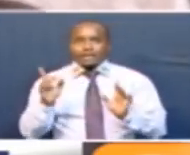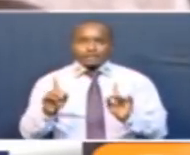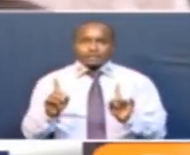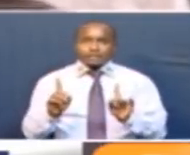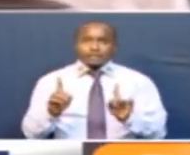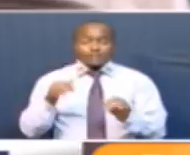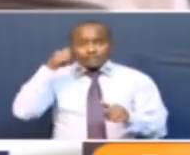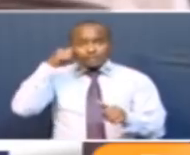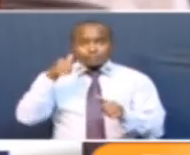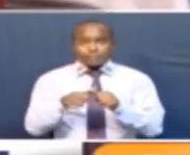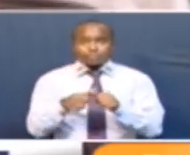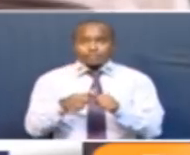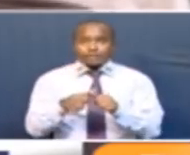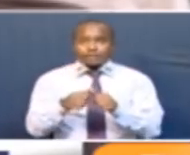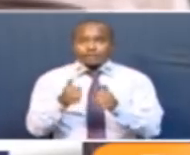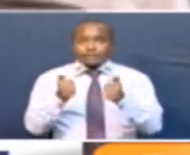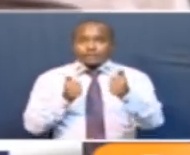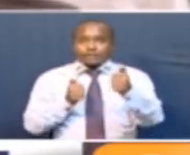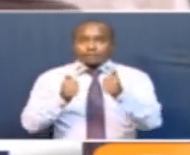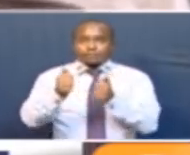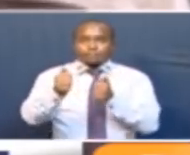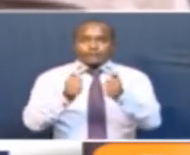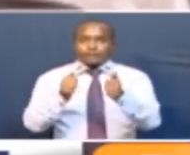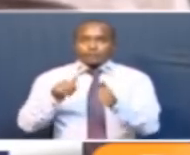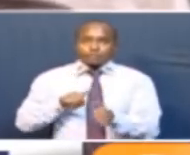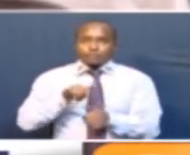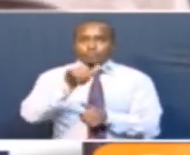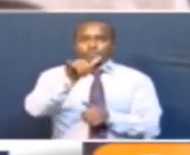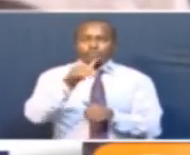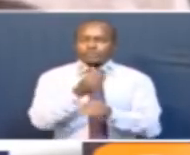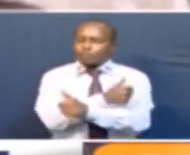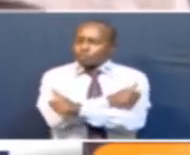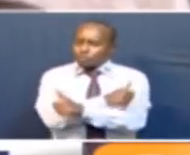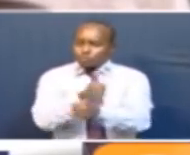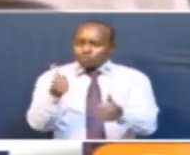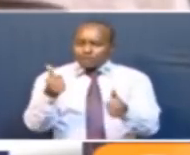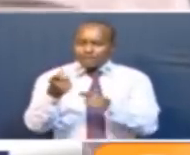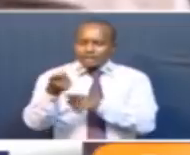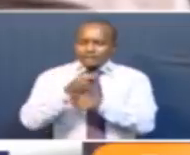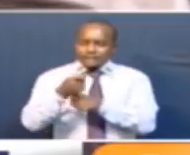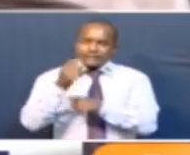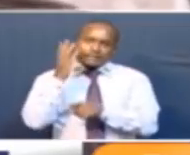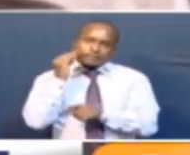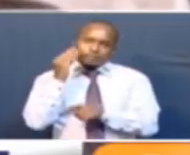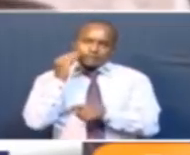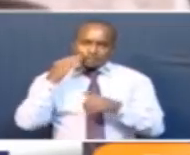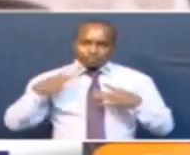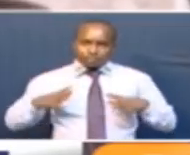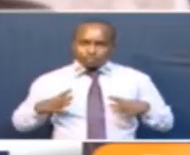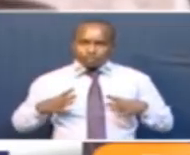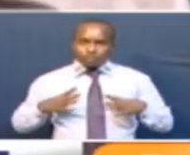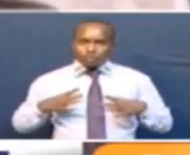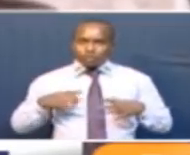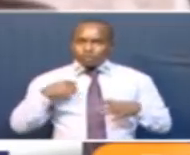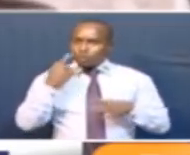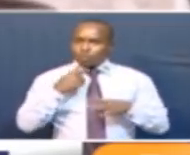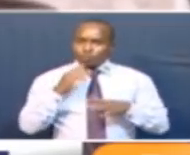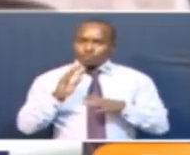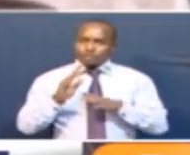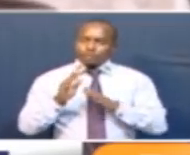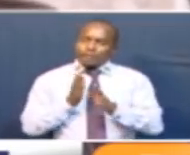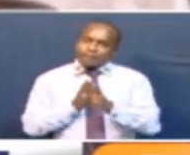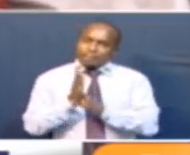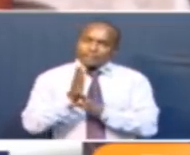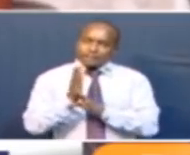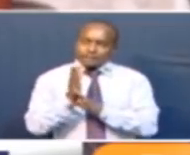the piloting is under licensed, well-trained, experienced pilots, whose primary charge is to secure